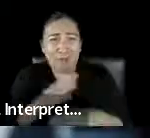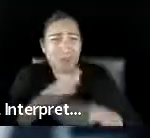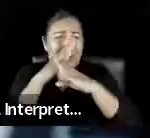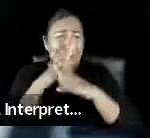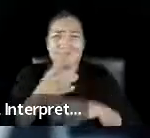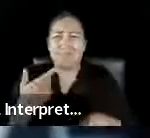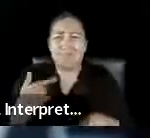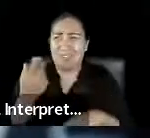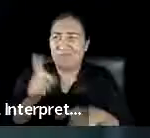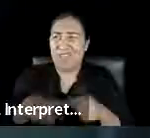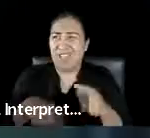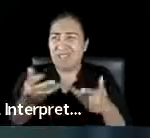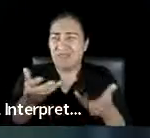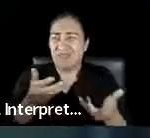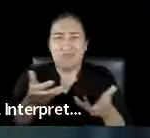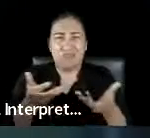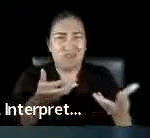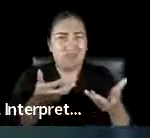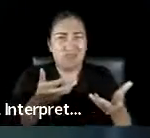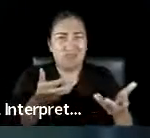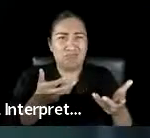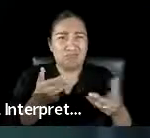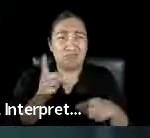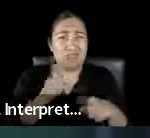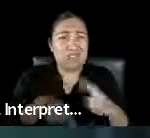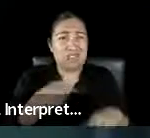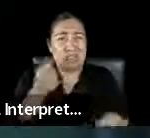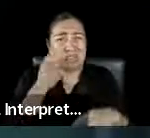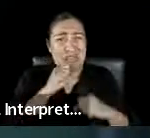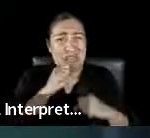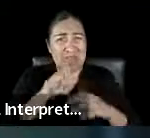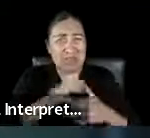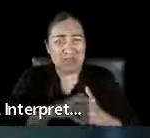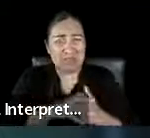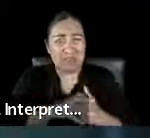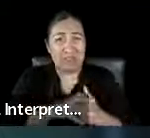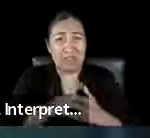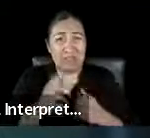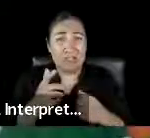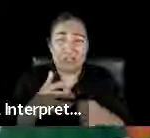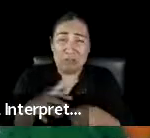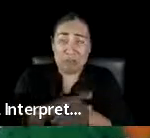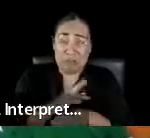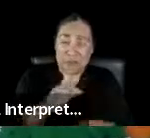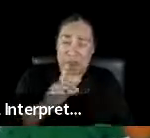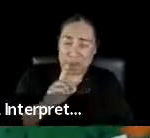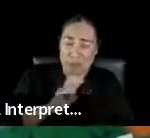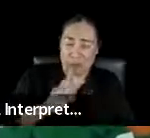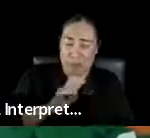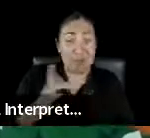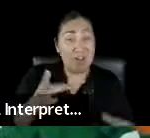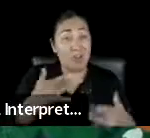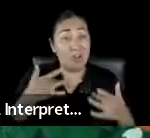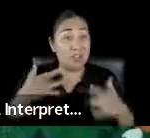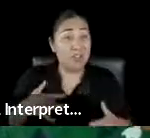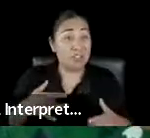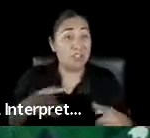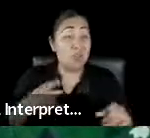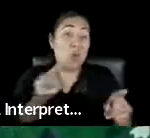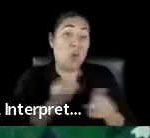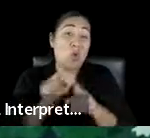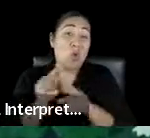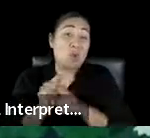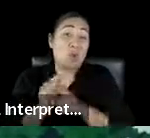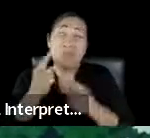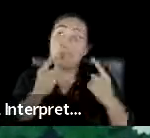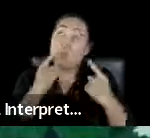talk to anyone anymore. I can't understand anything. I've been completely alone, and I felt depressed, and I've even contemplated if